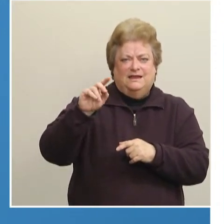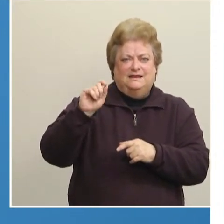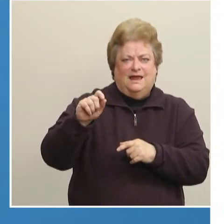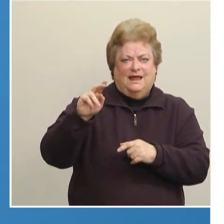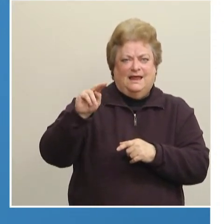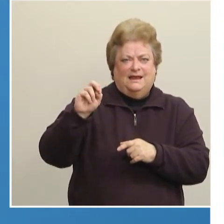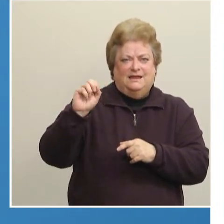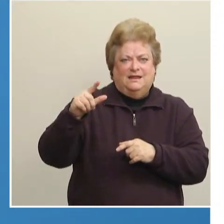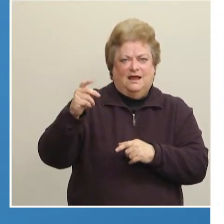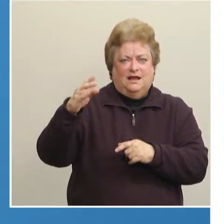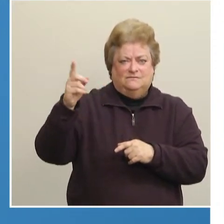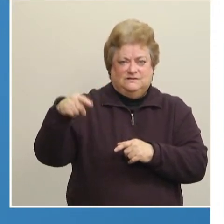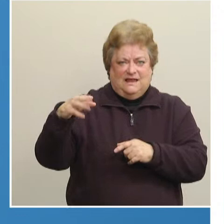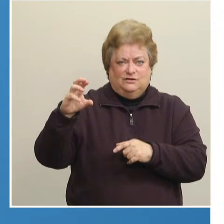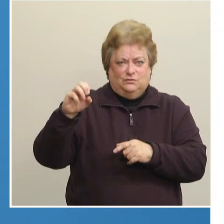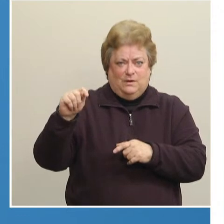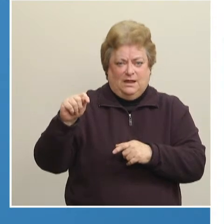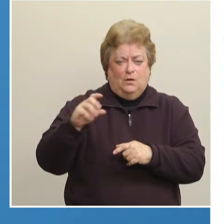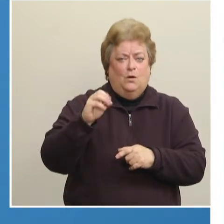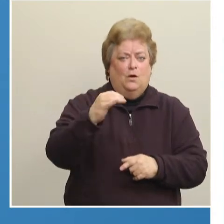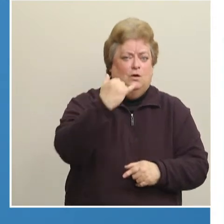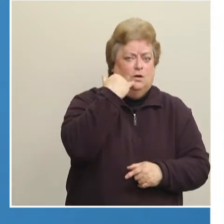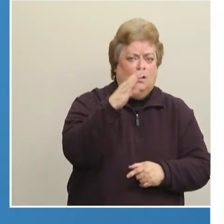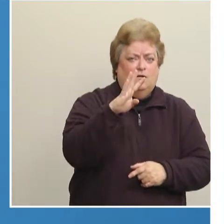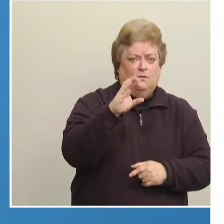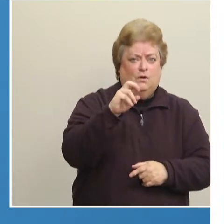lincoln.ne.gov/rent. You may also call